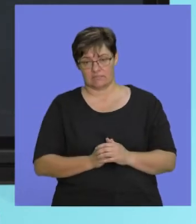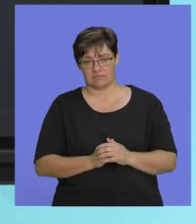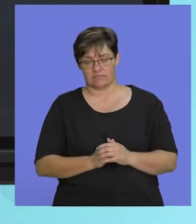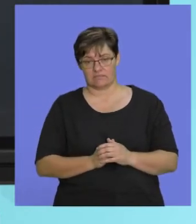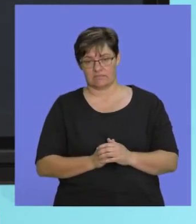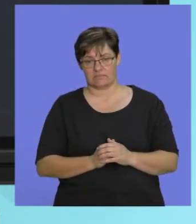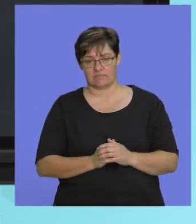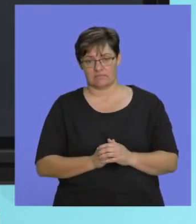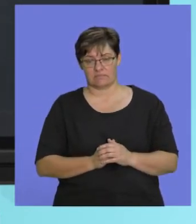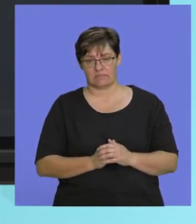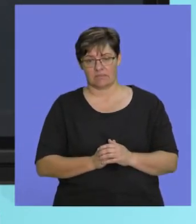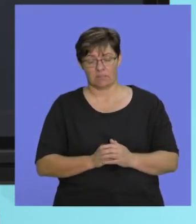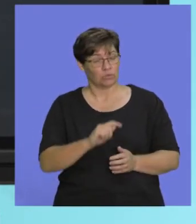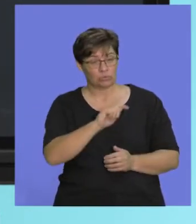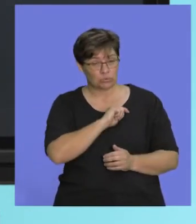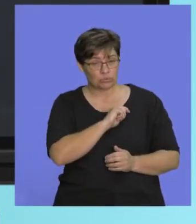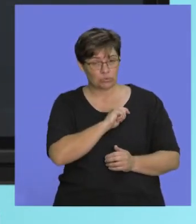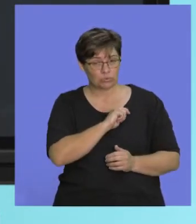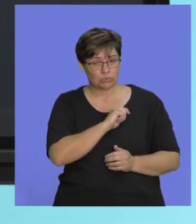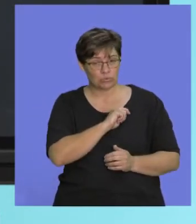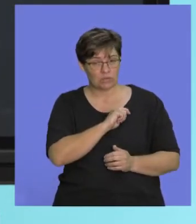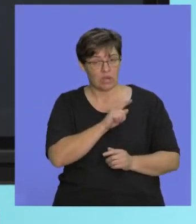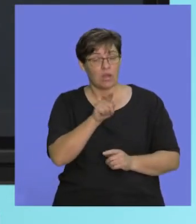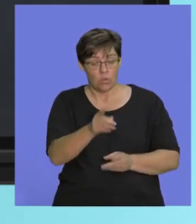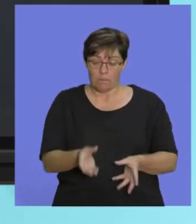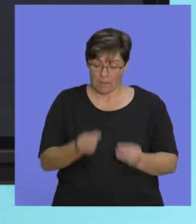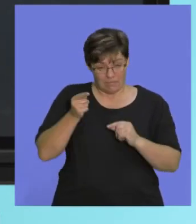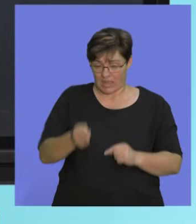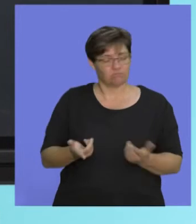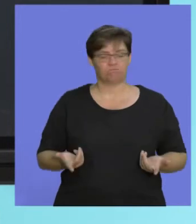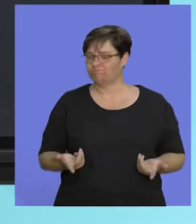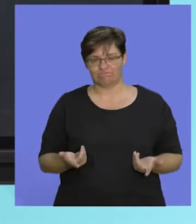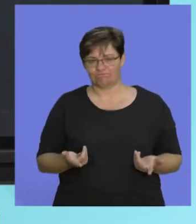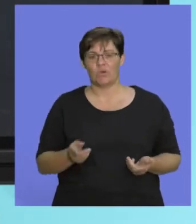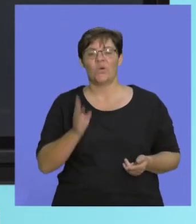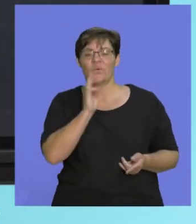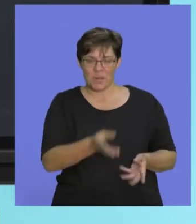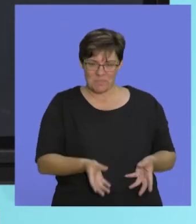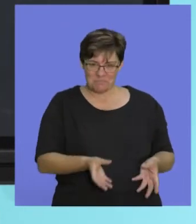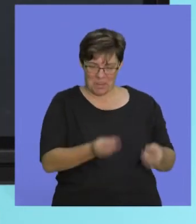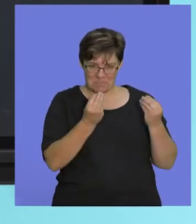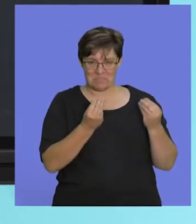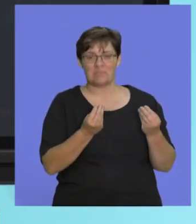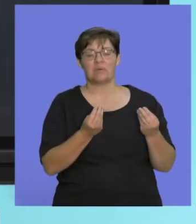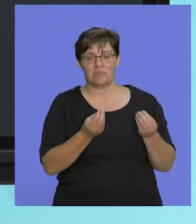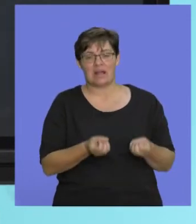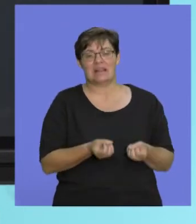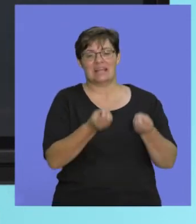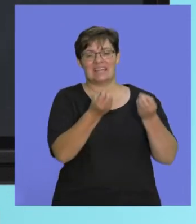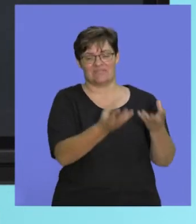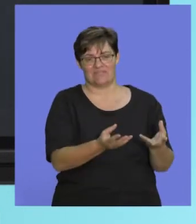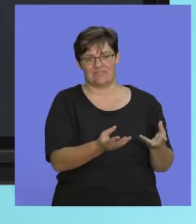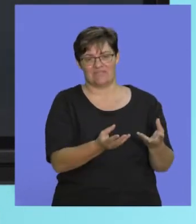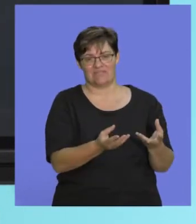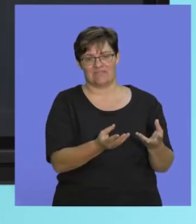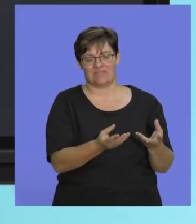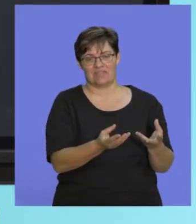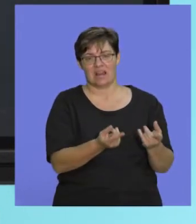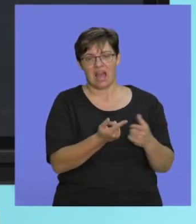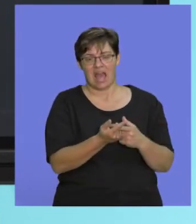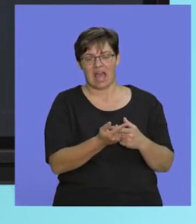But effectively, that's not what you're going to get. What you're going to get is what they will be giving you maybe